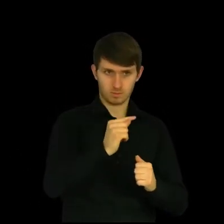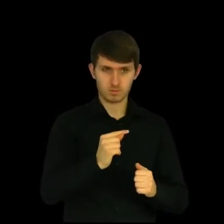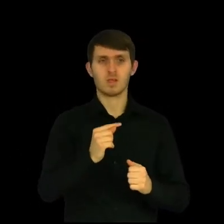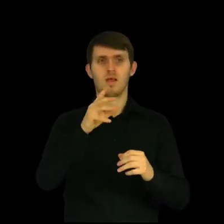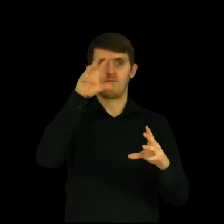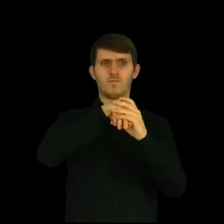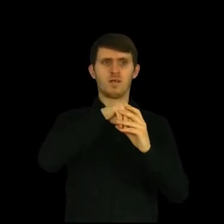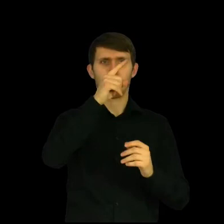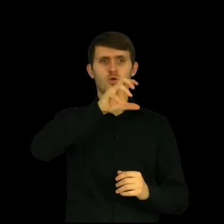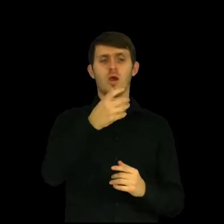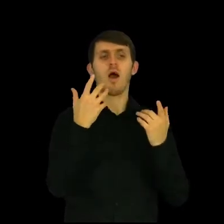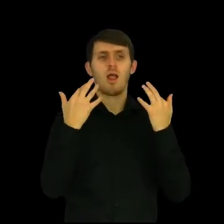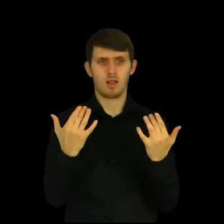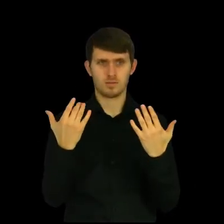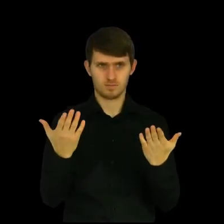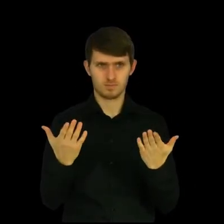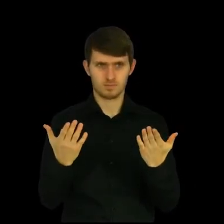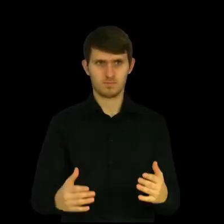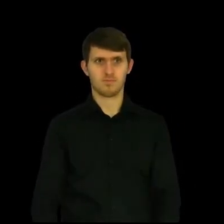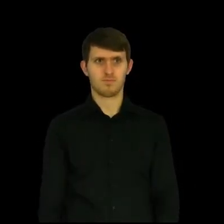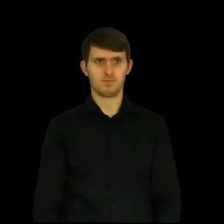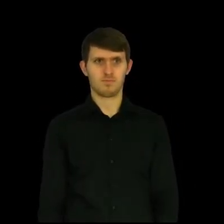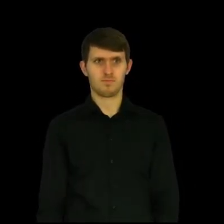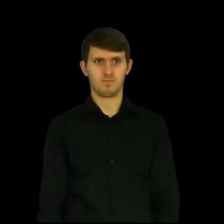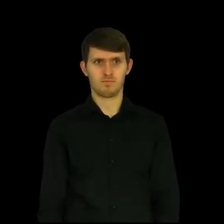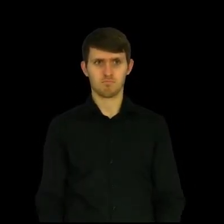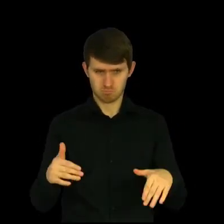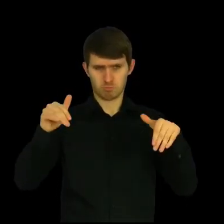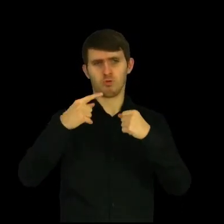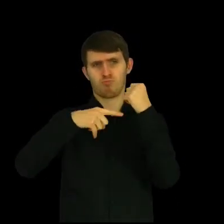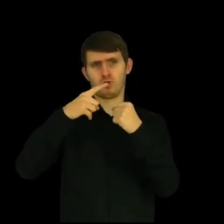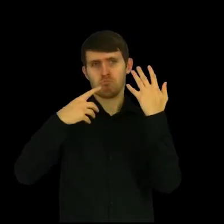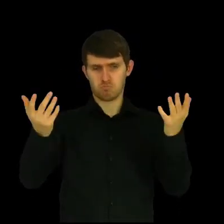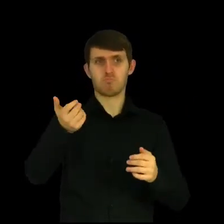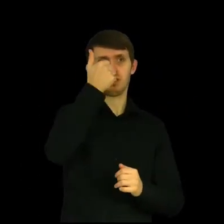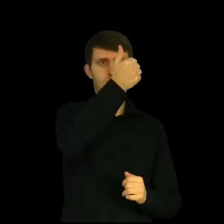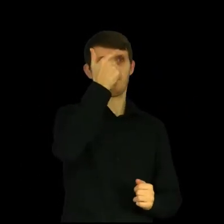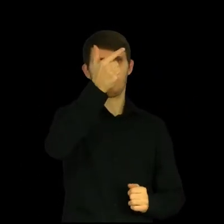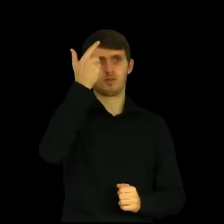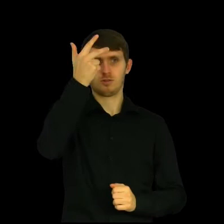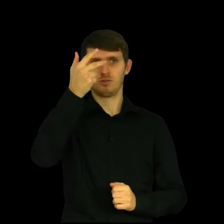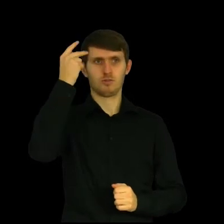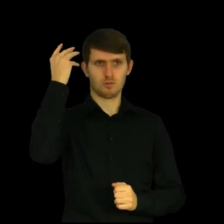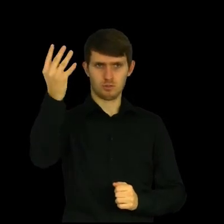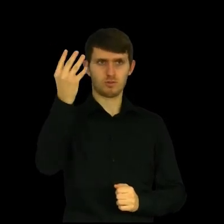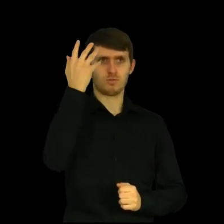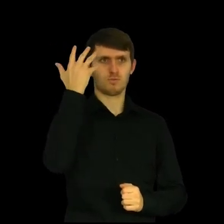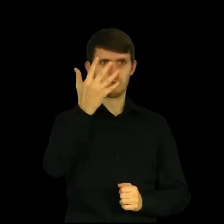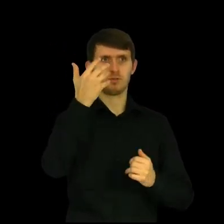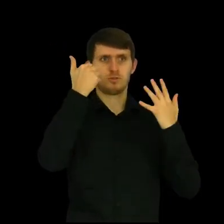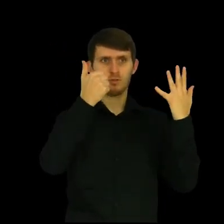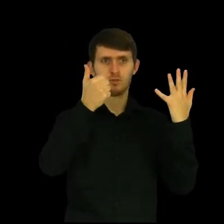equal groups, one, two, three, how many are going to be in each group? Well, we can count that. We have